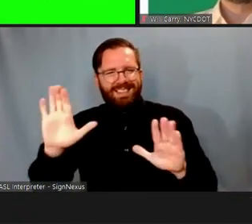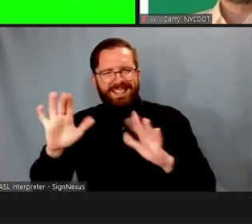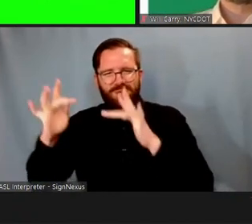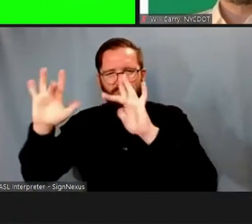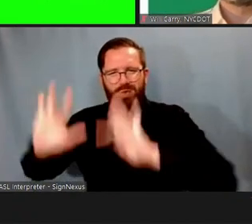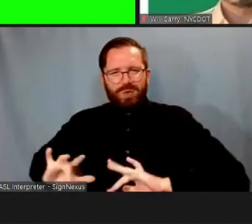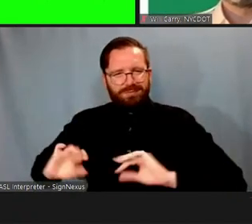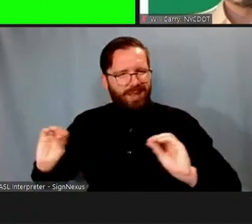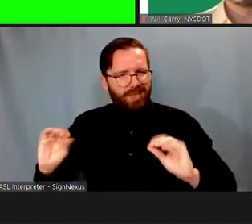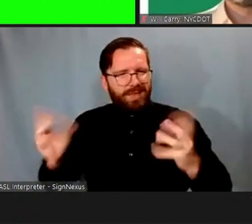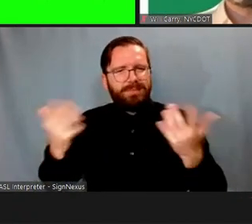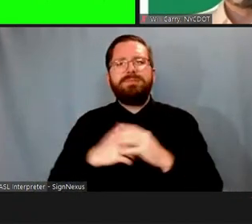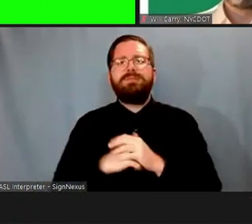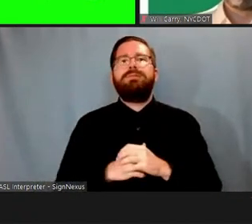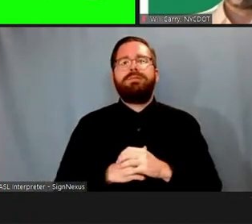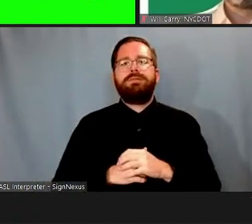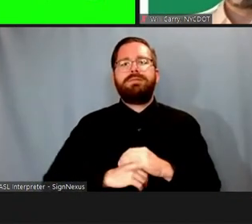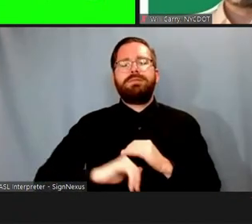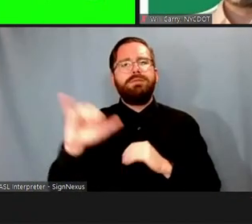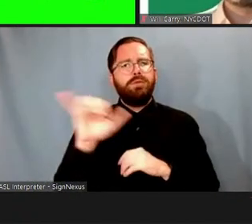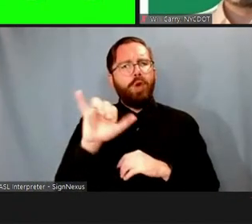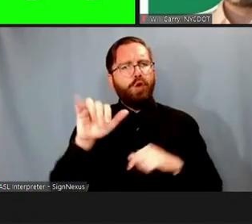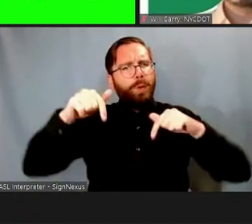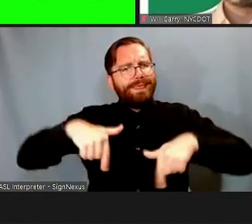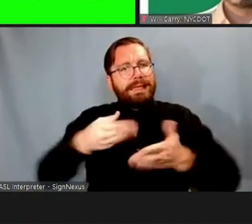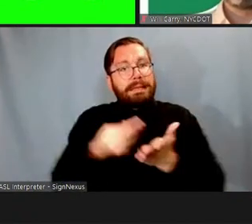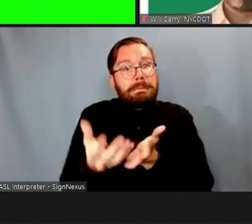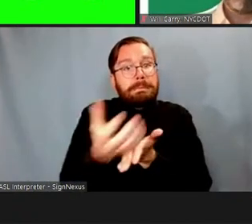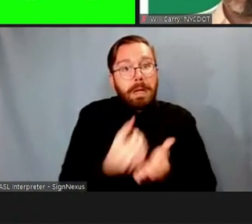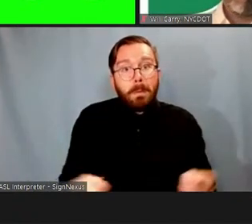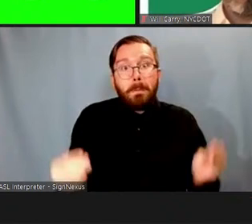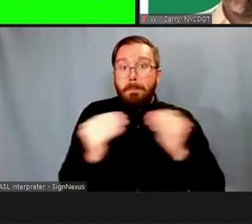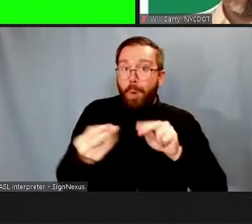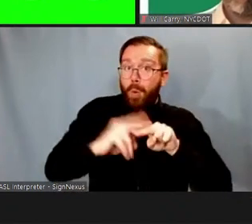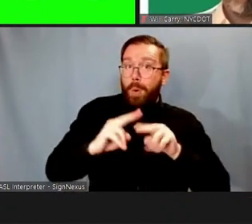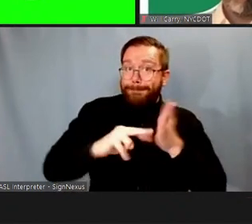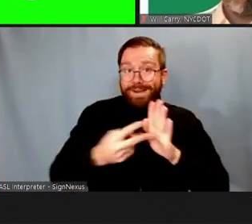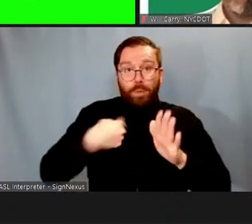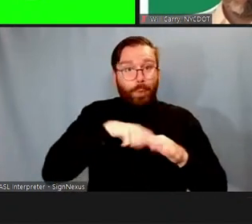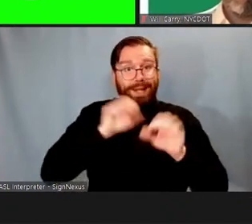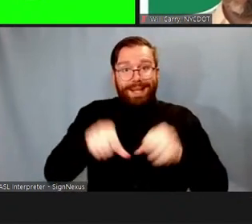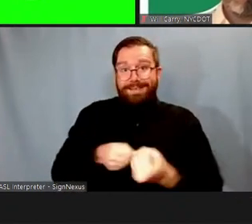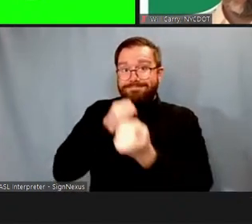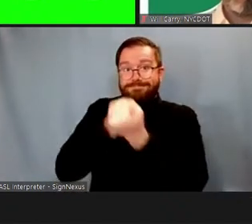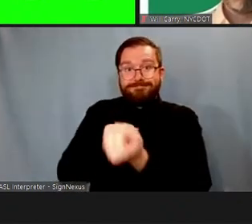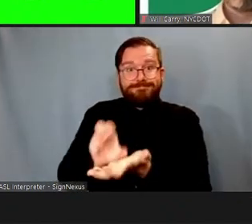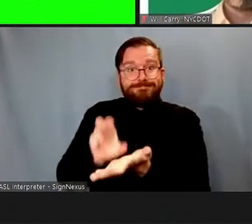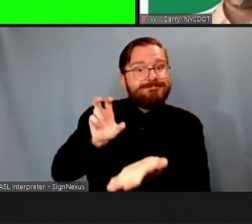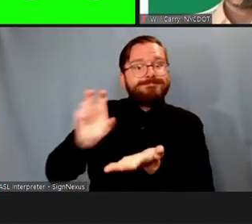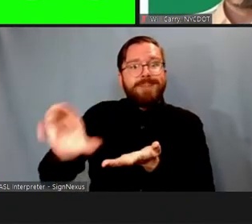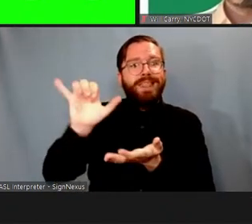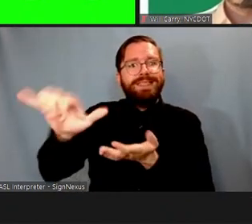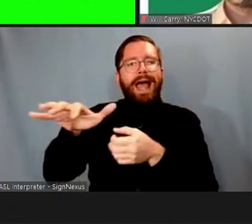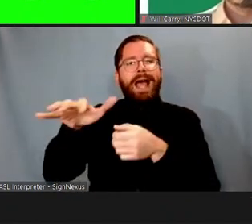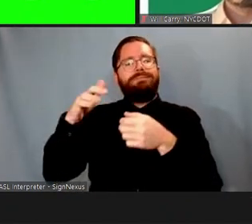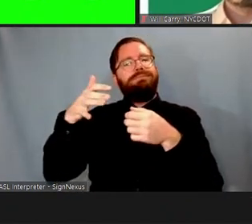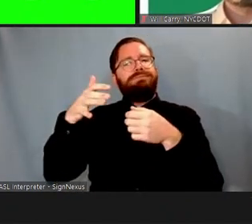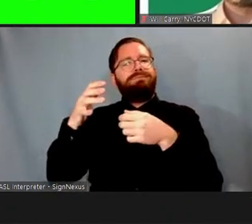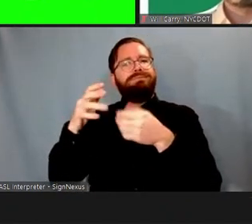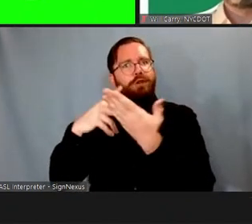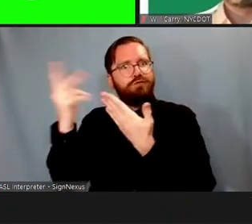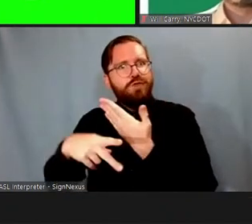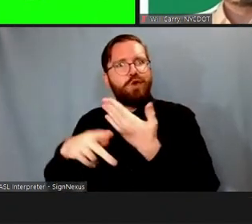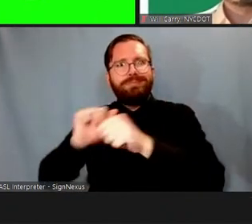a ton for us to achieve that so we don't need a car to enter manhattan and we can do more with that space than just have it